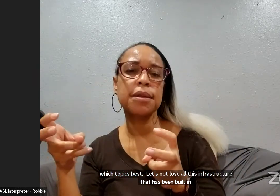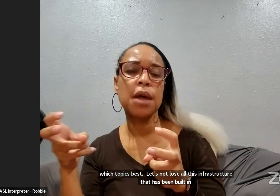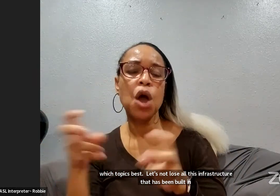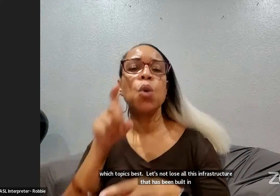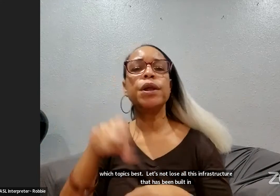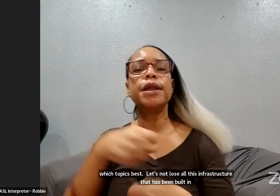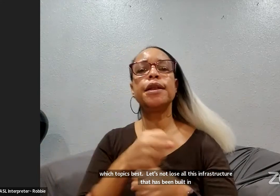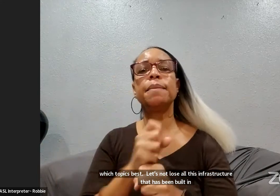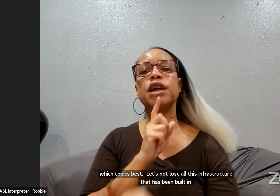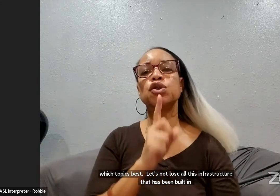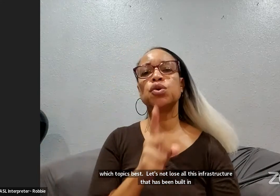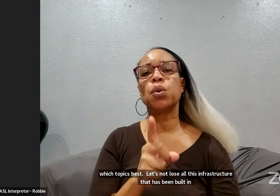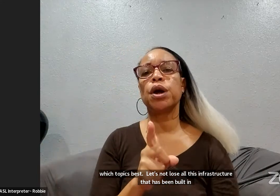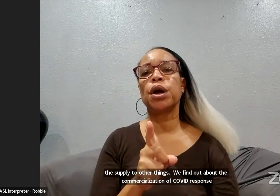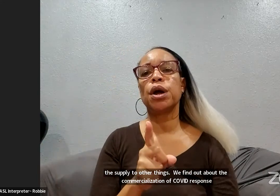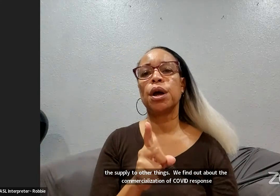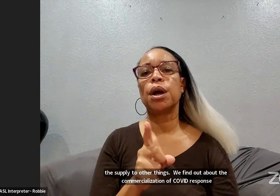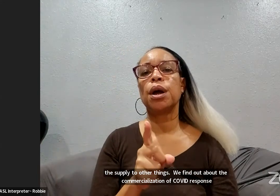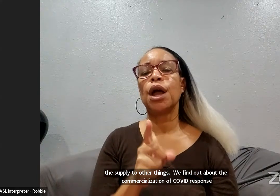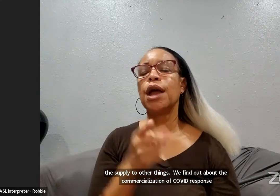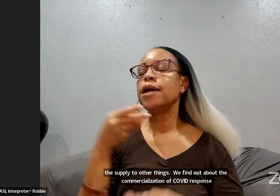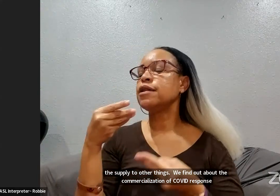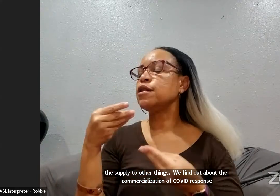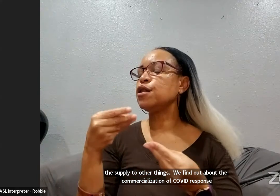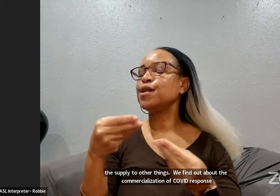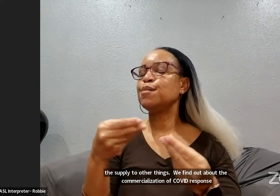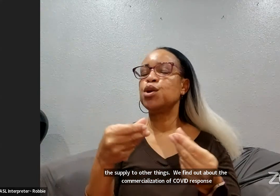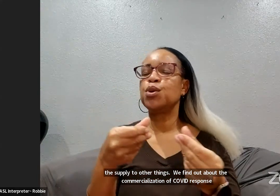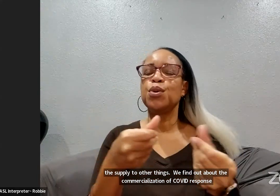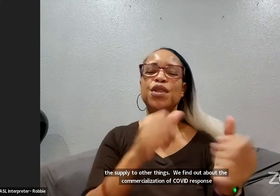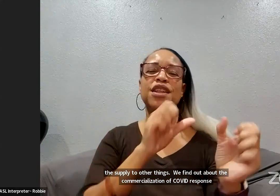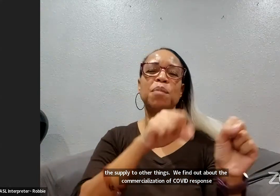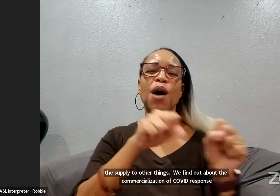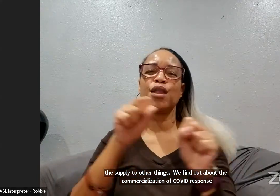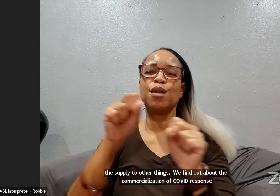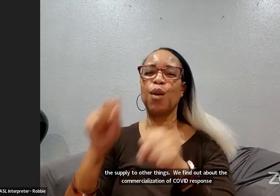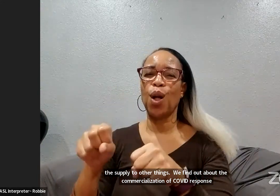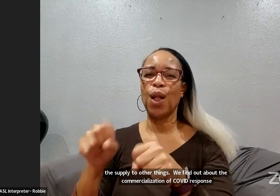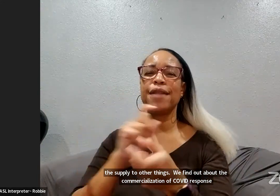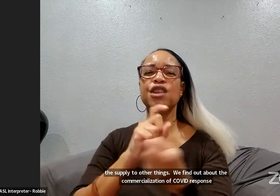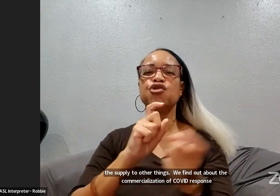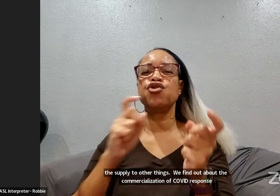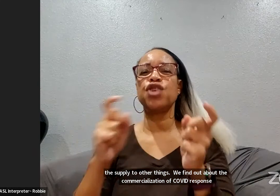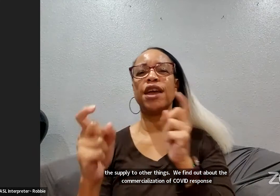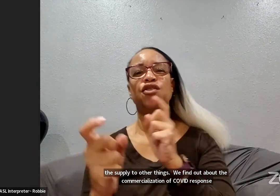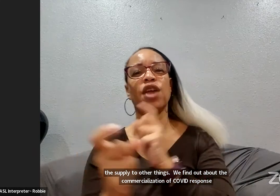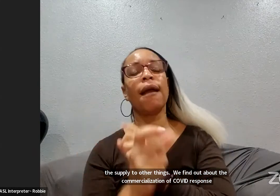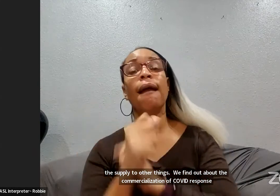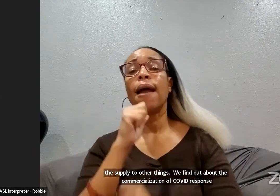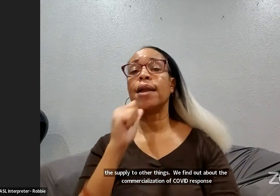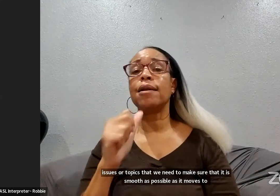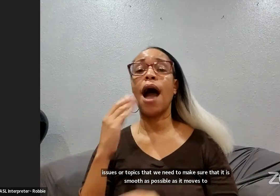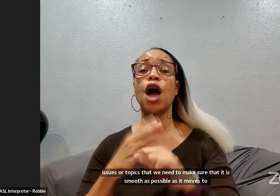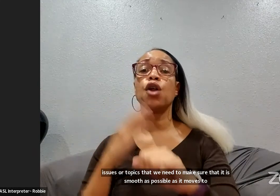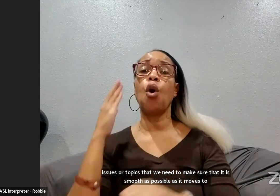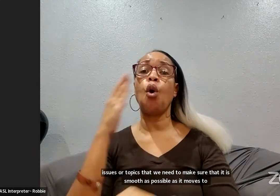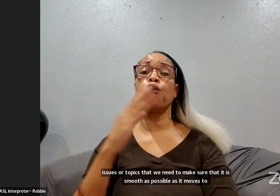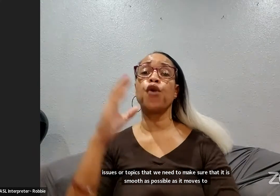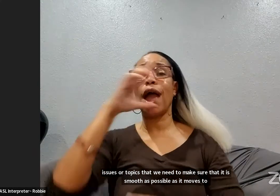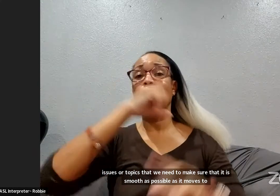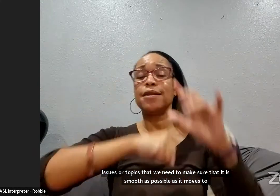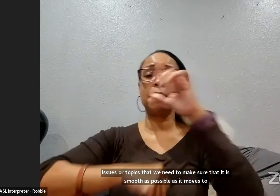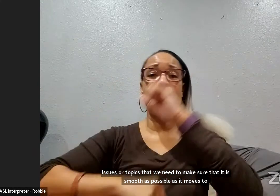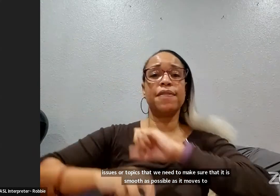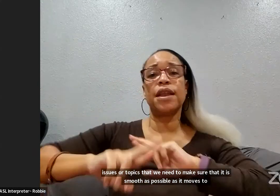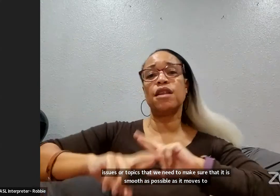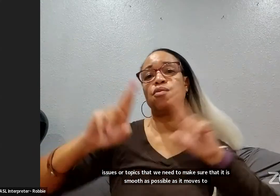that it's as smooth as possible as it moves to commercialization, and not overestimate that the system is ready for